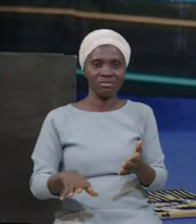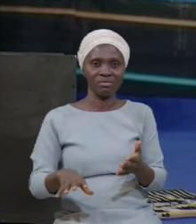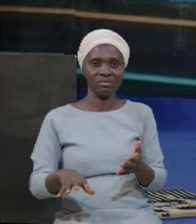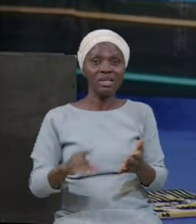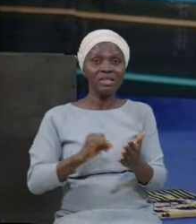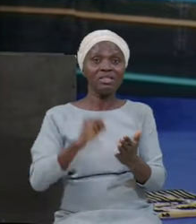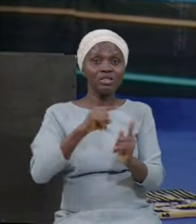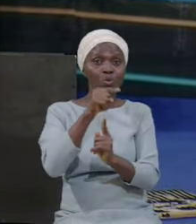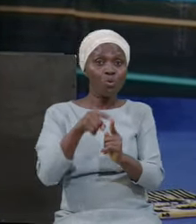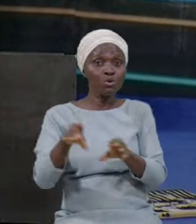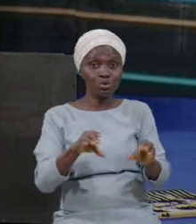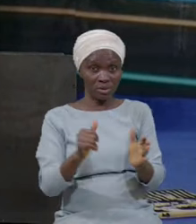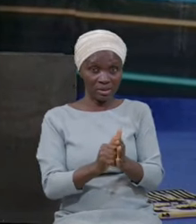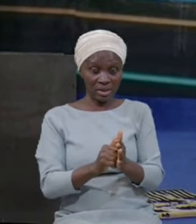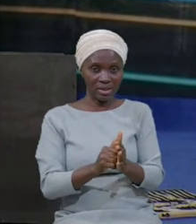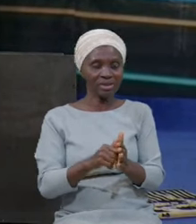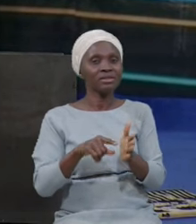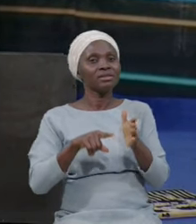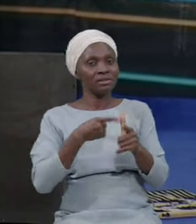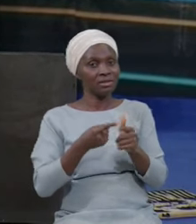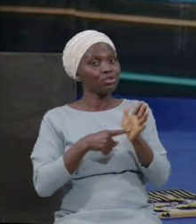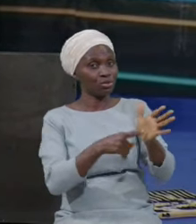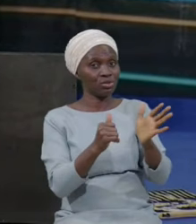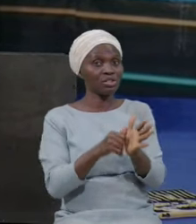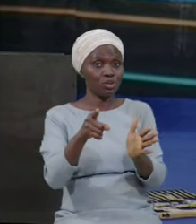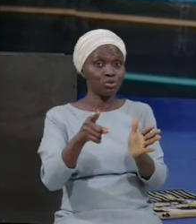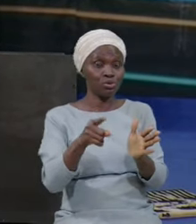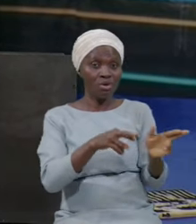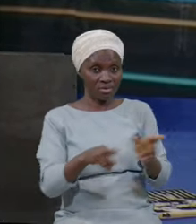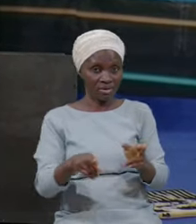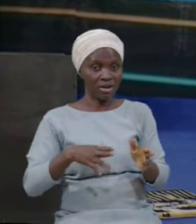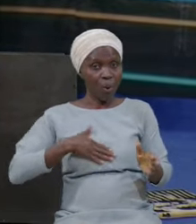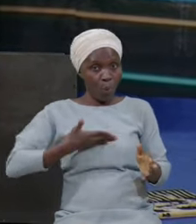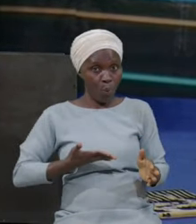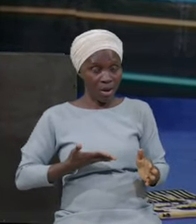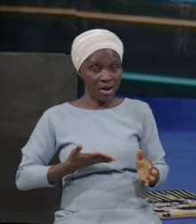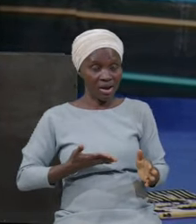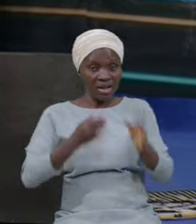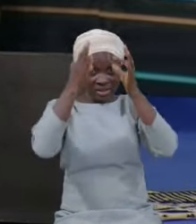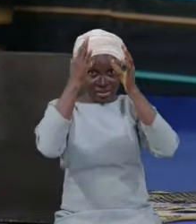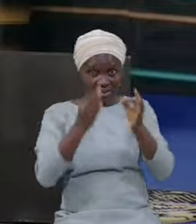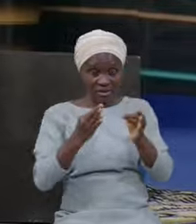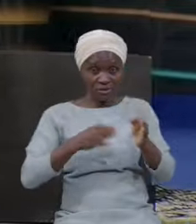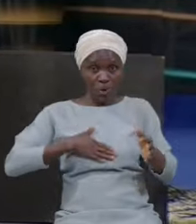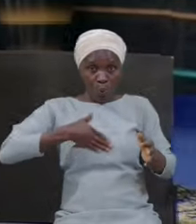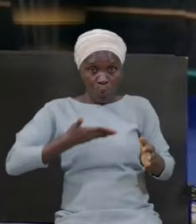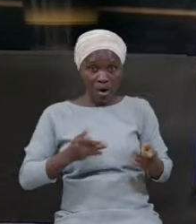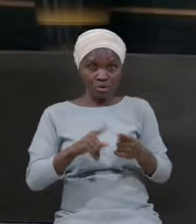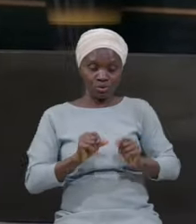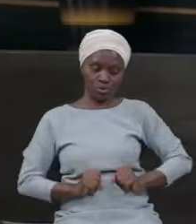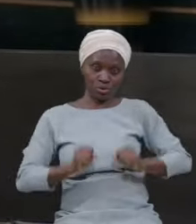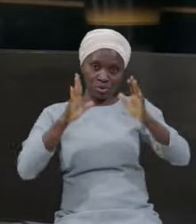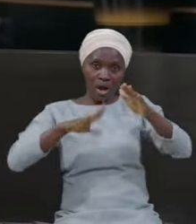the willingness, decisive willingness, to surrender under his